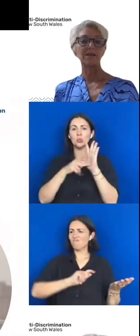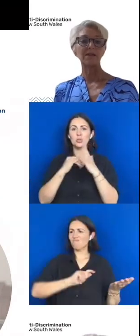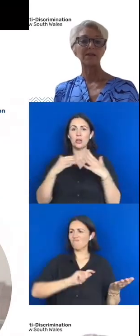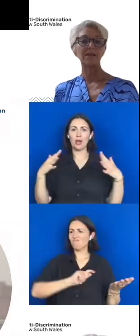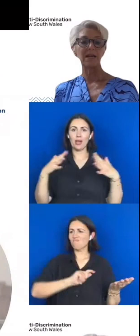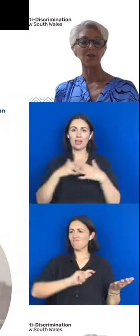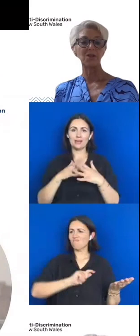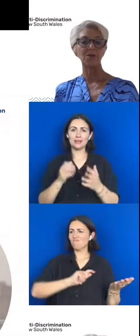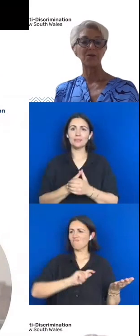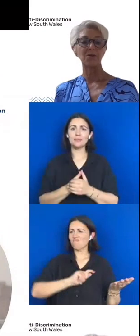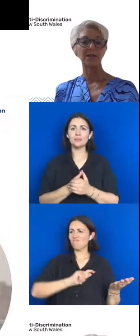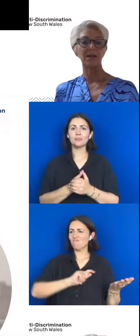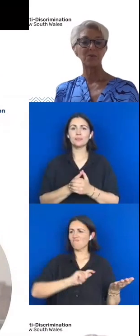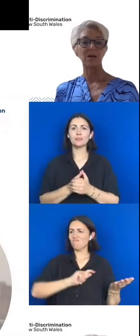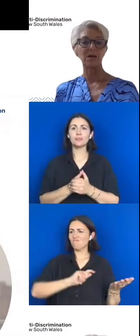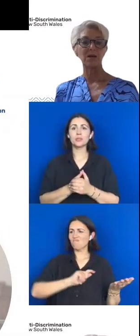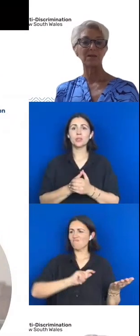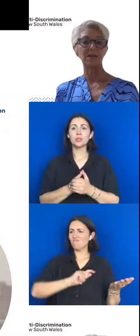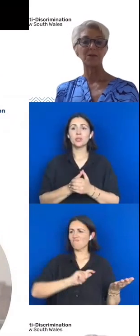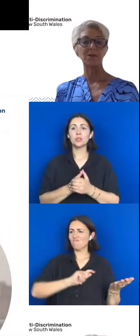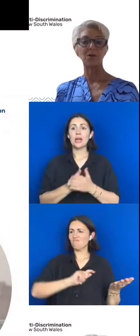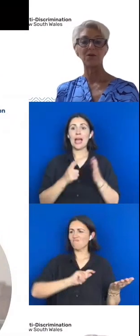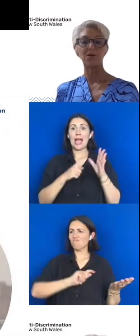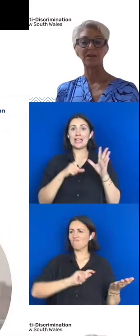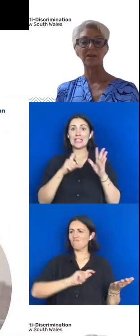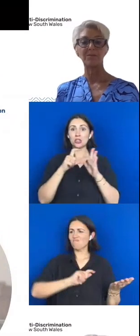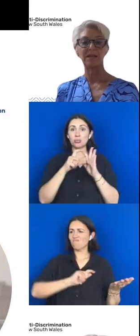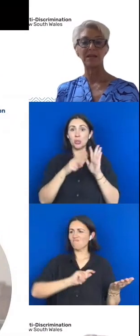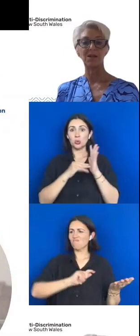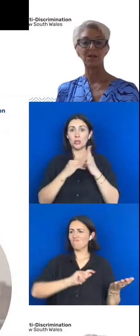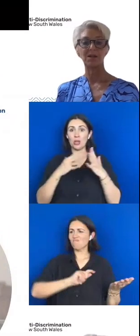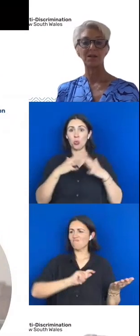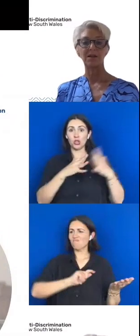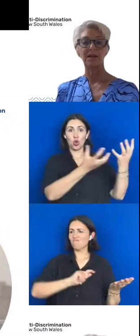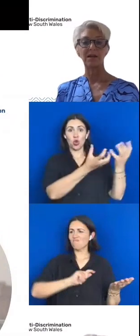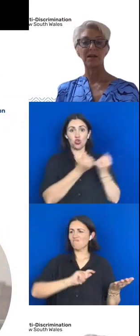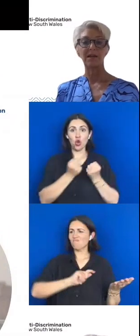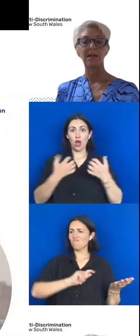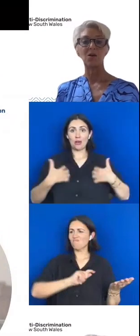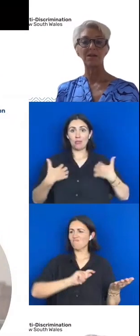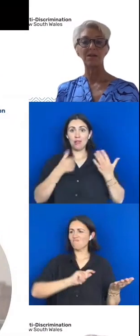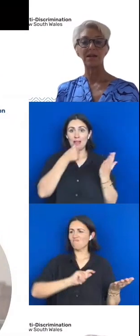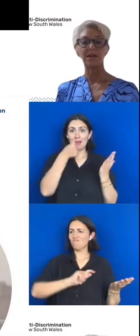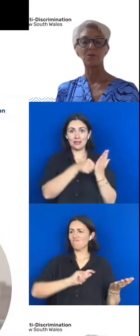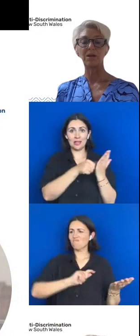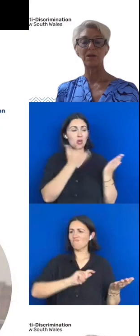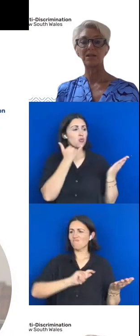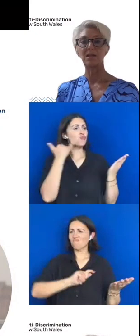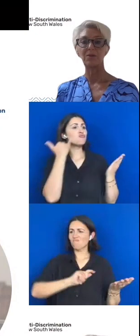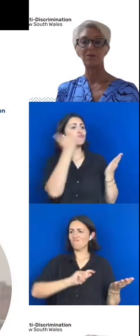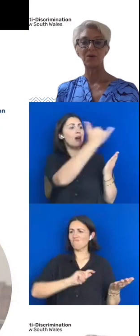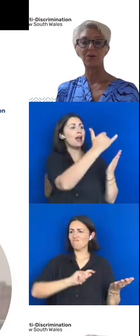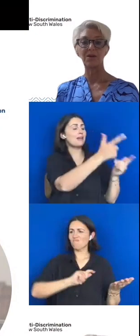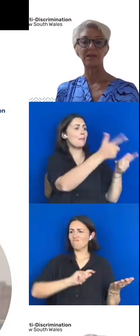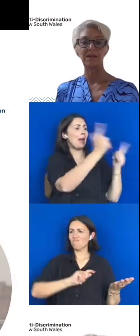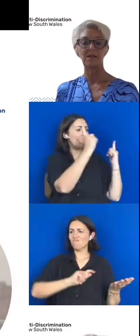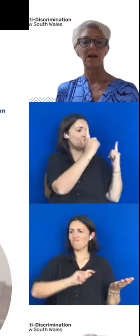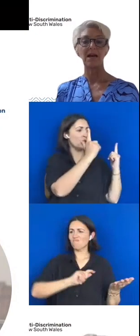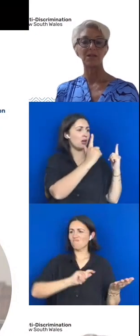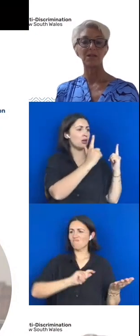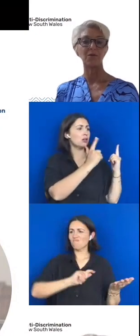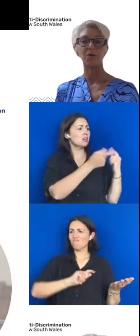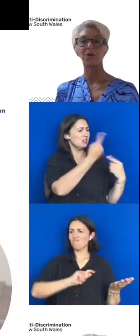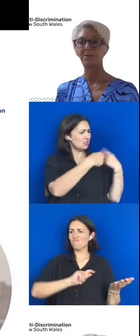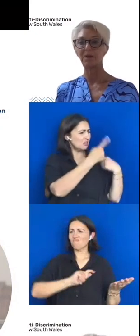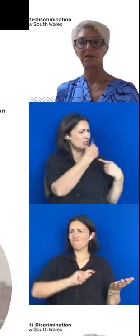When Anti-Discrimination New South Wales notified the manager, he contacted Wendy with her consent and